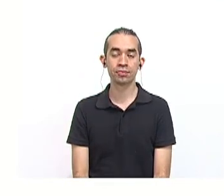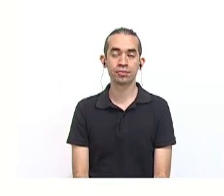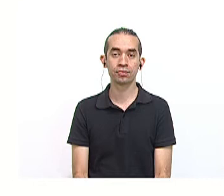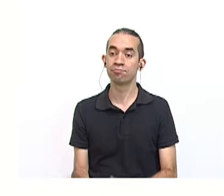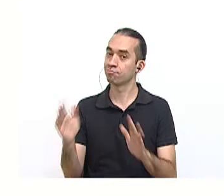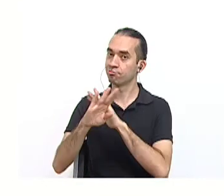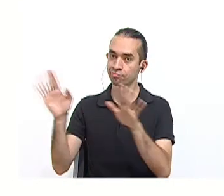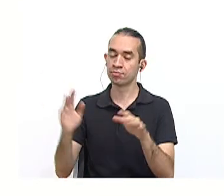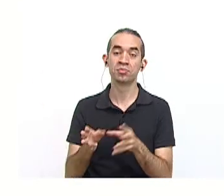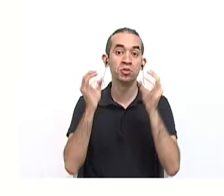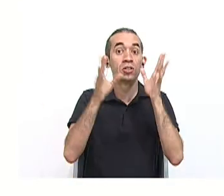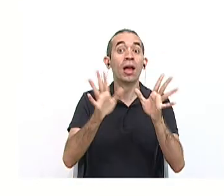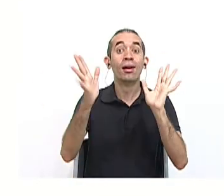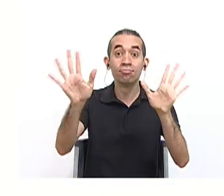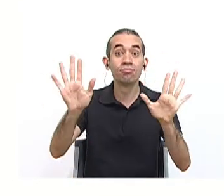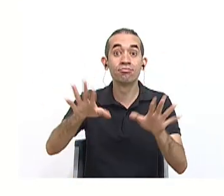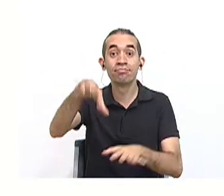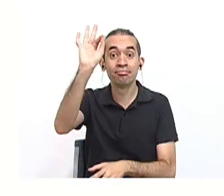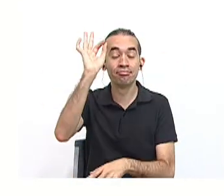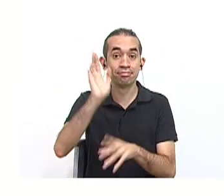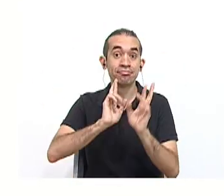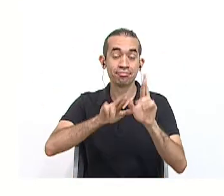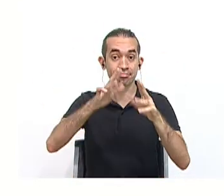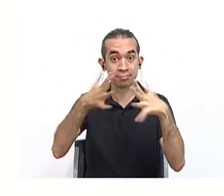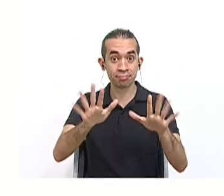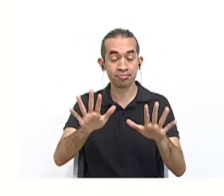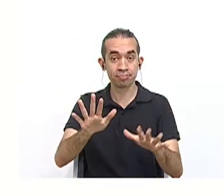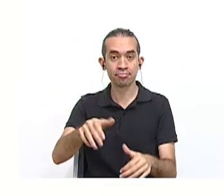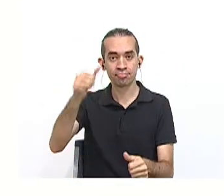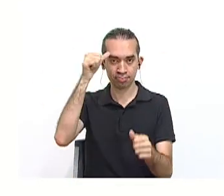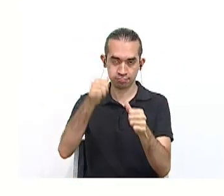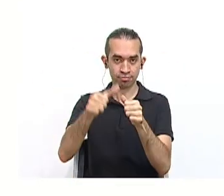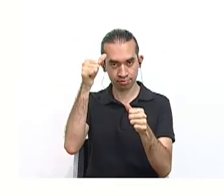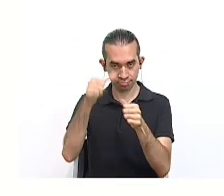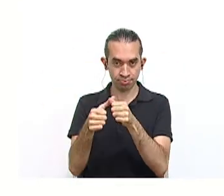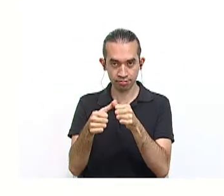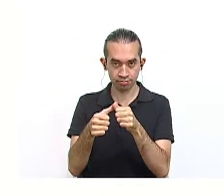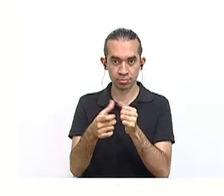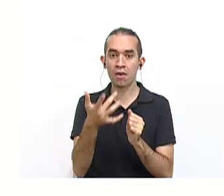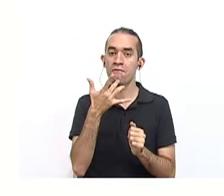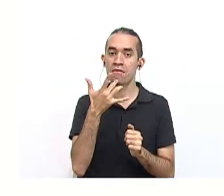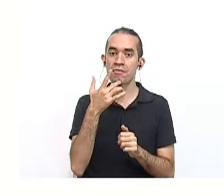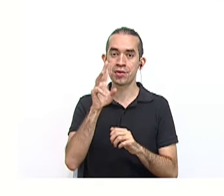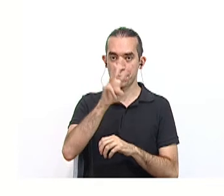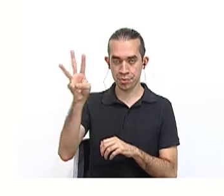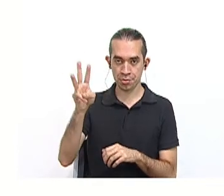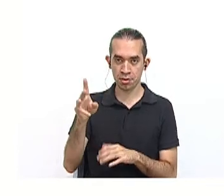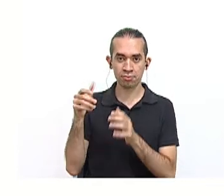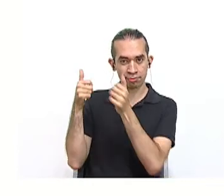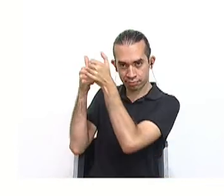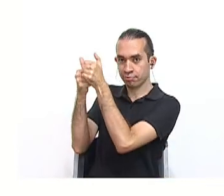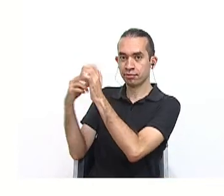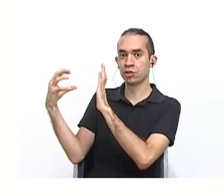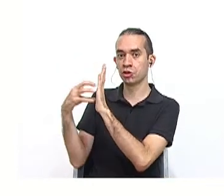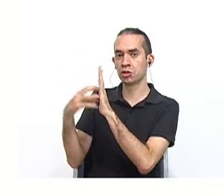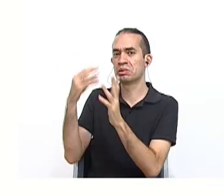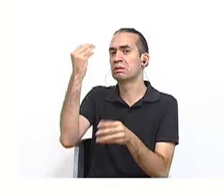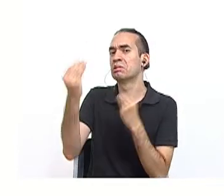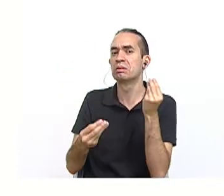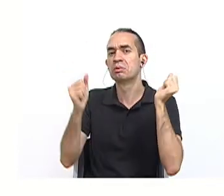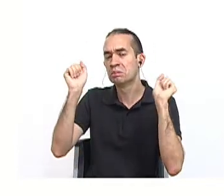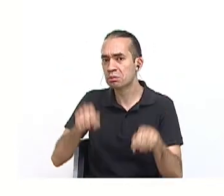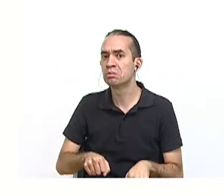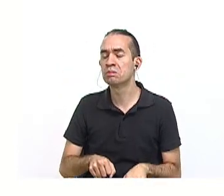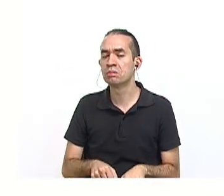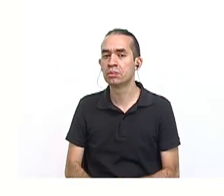All right. Do you have the answer for this one? To remember your favorite websites according to this reading, what can you use?